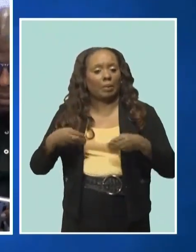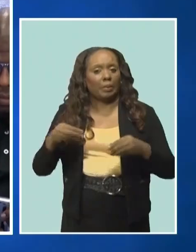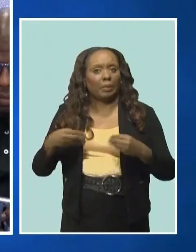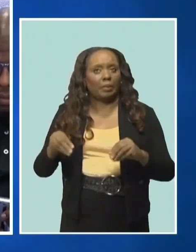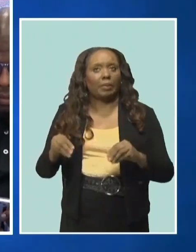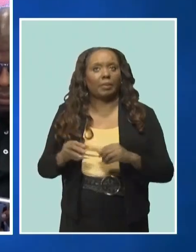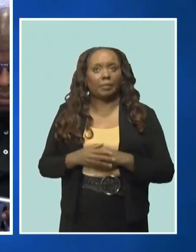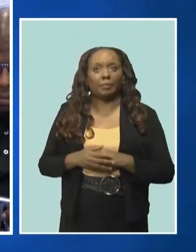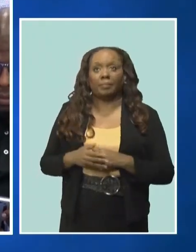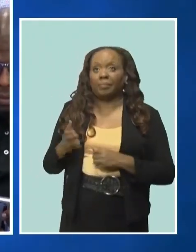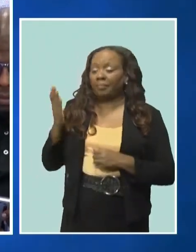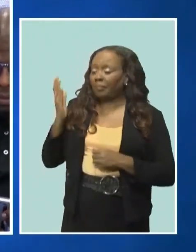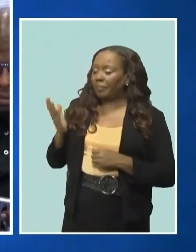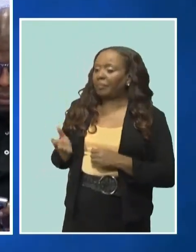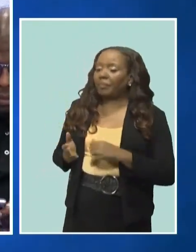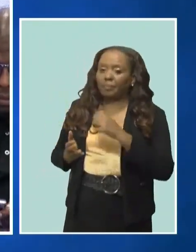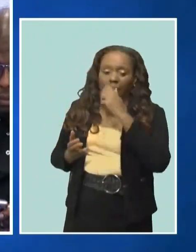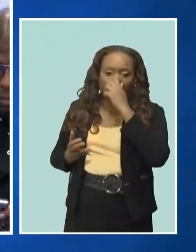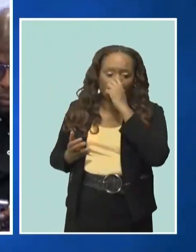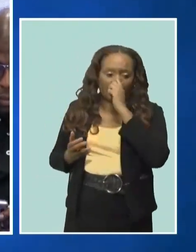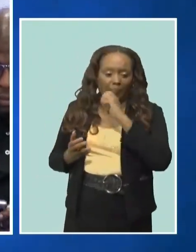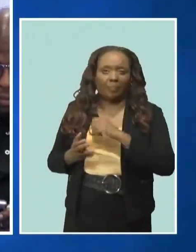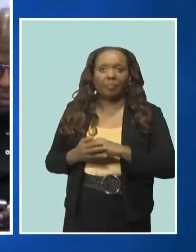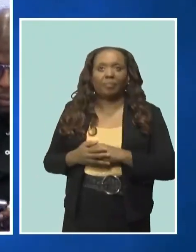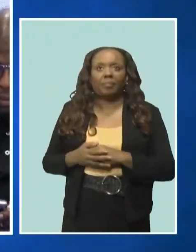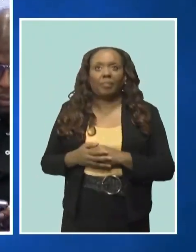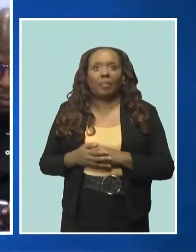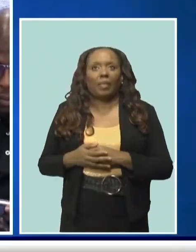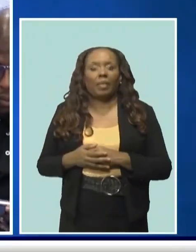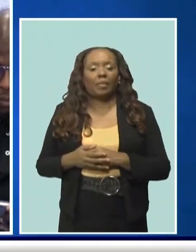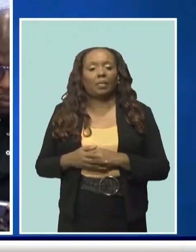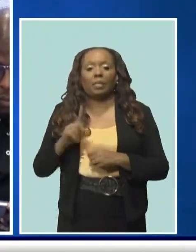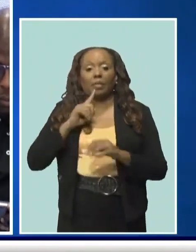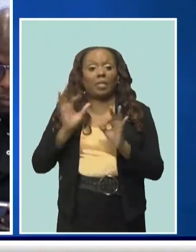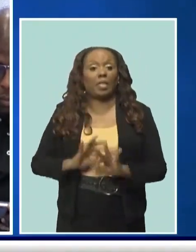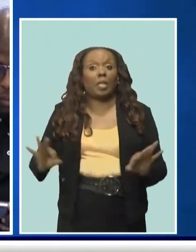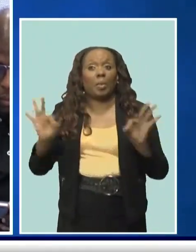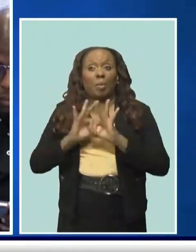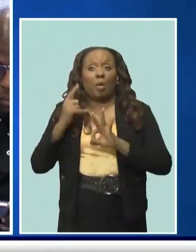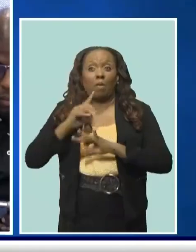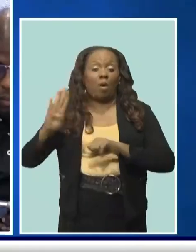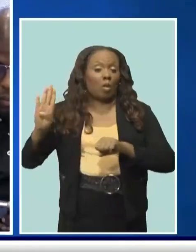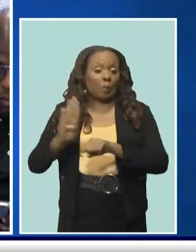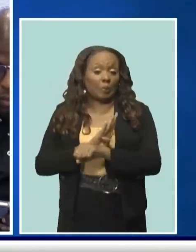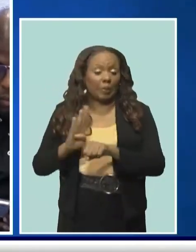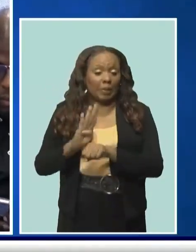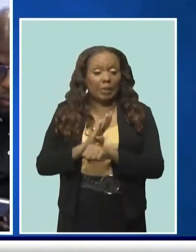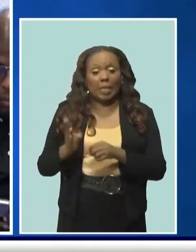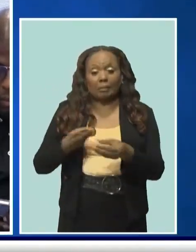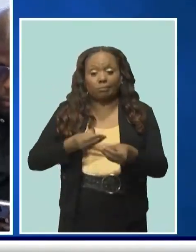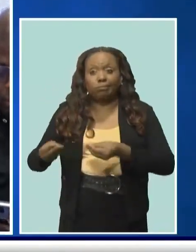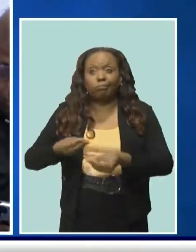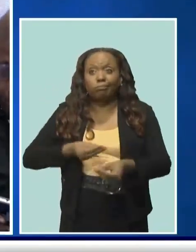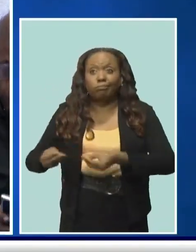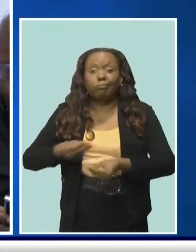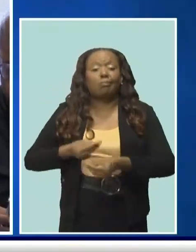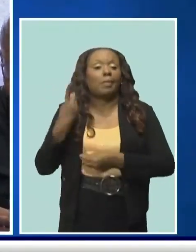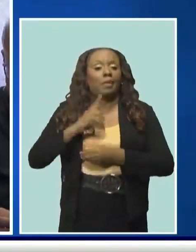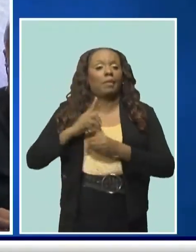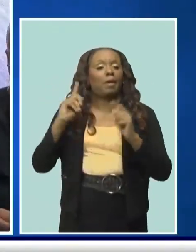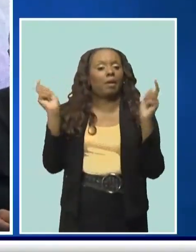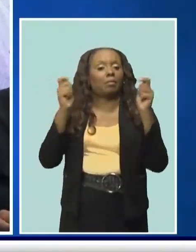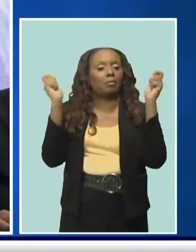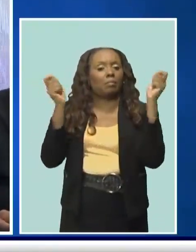They all continue to be central to the commerce activities that enable the festival to